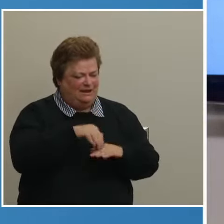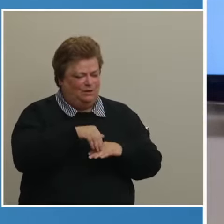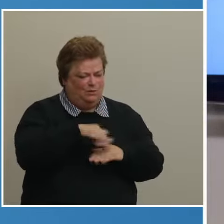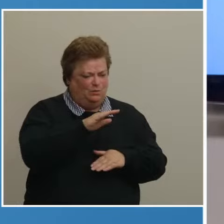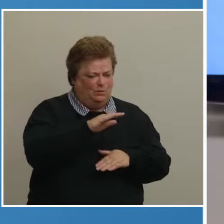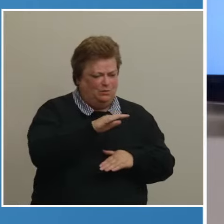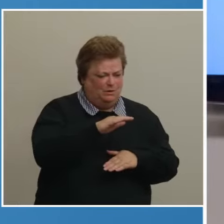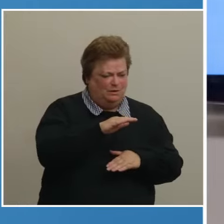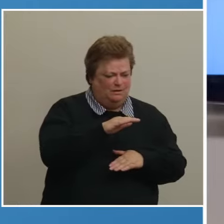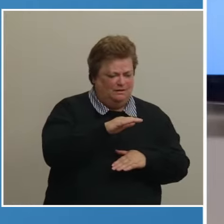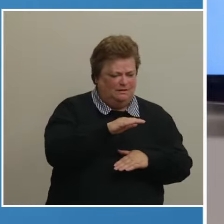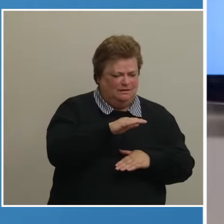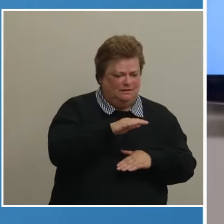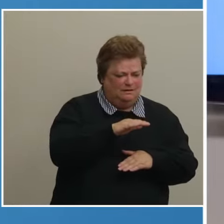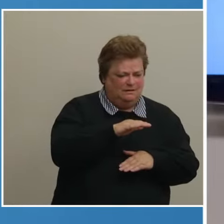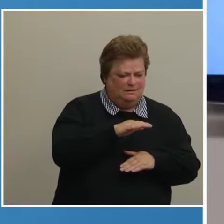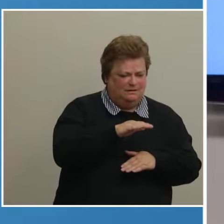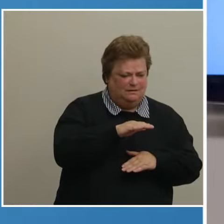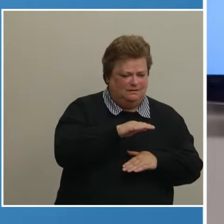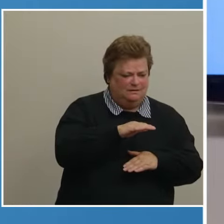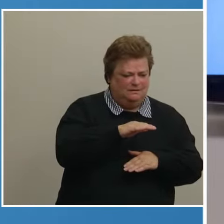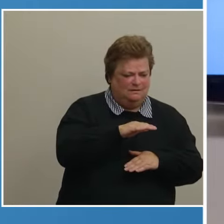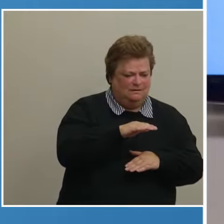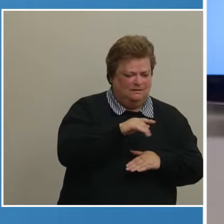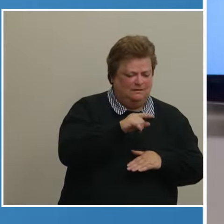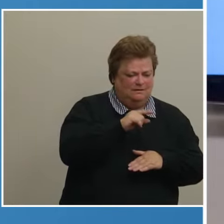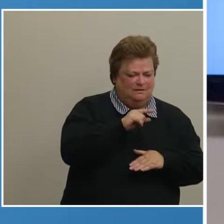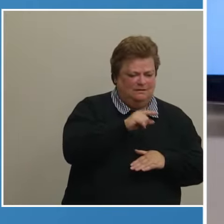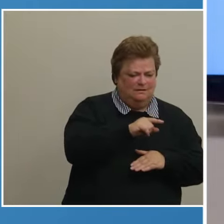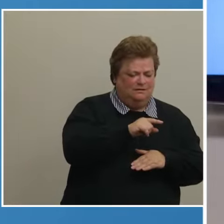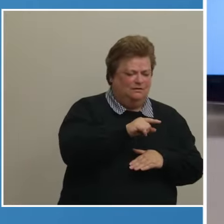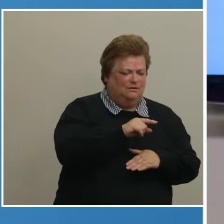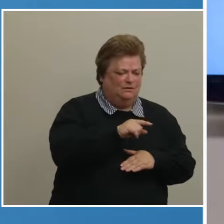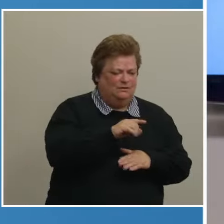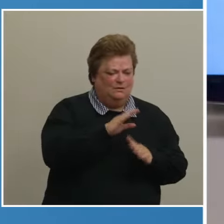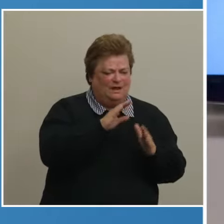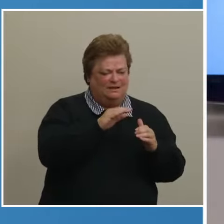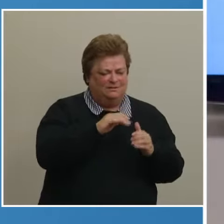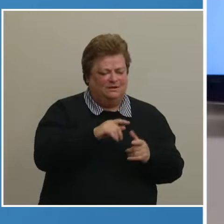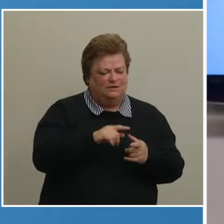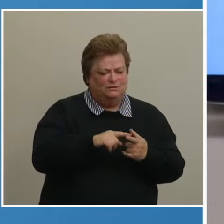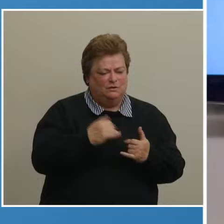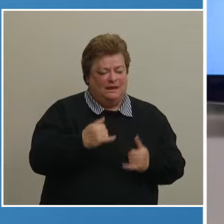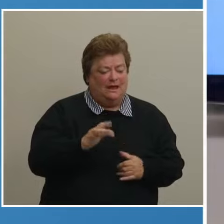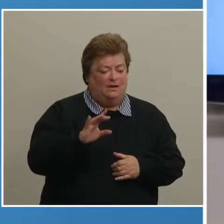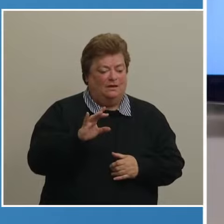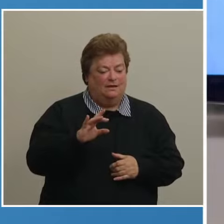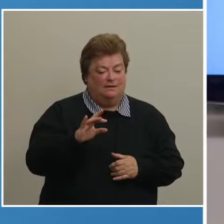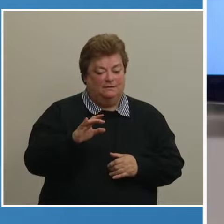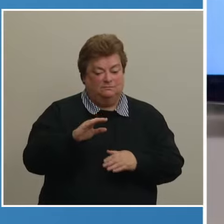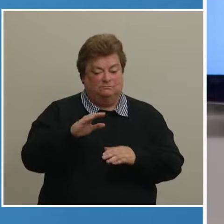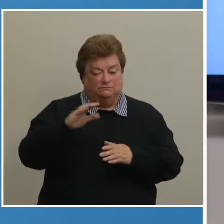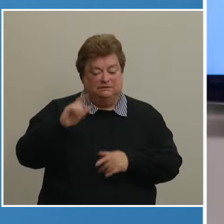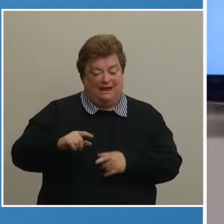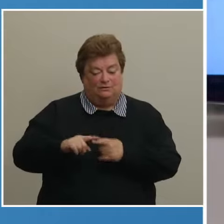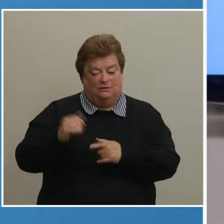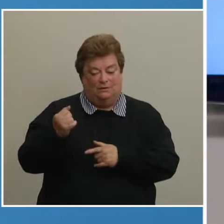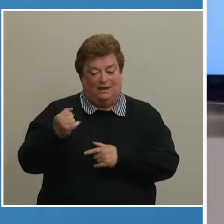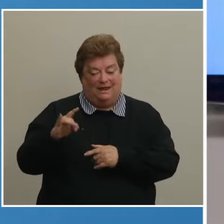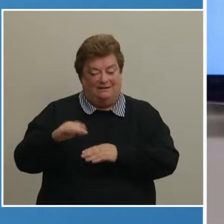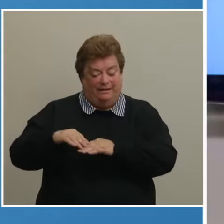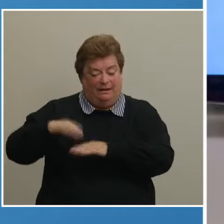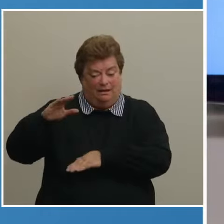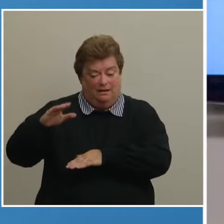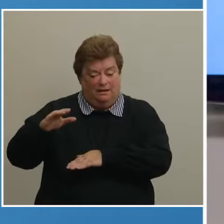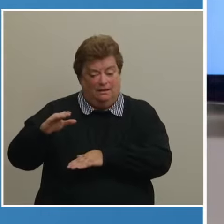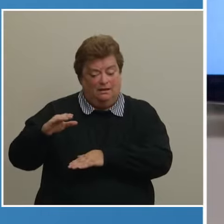dropped so quickly from, you guys anticipated 40 plus this week, and now you're down to 18 plus. Is there a concern that there's